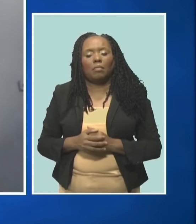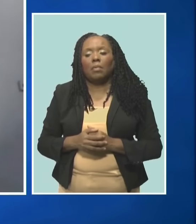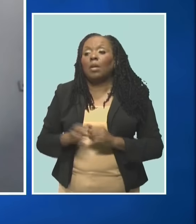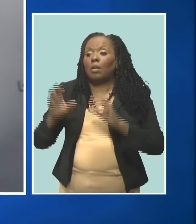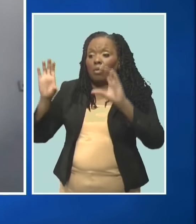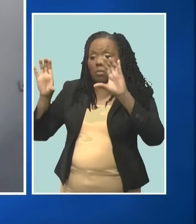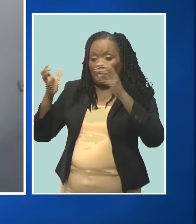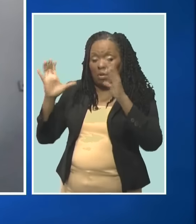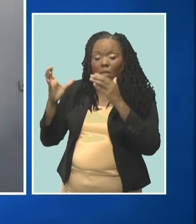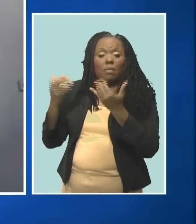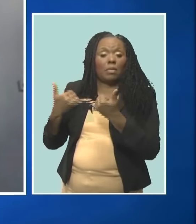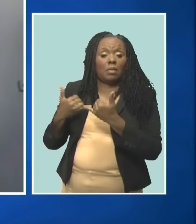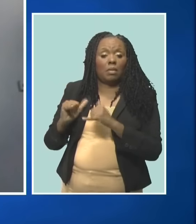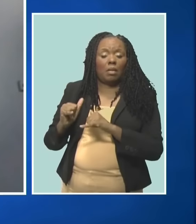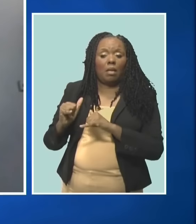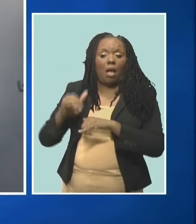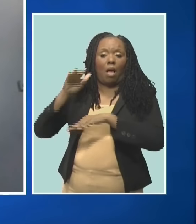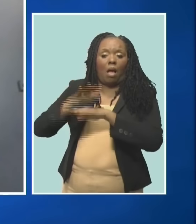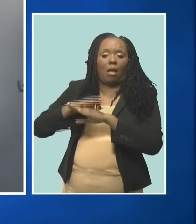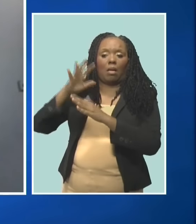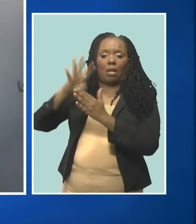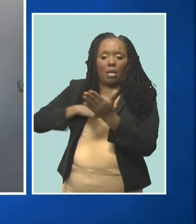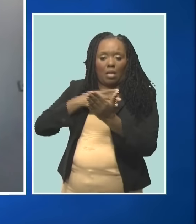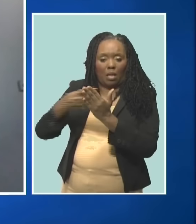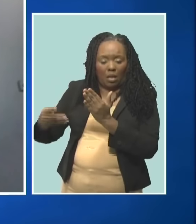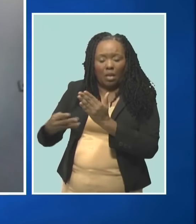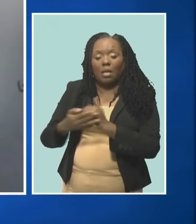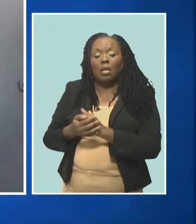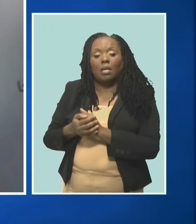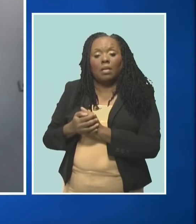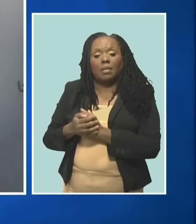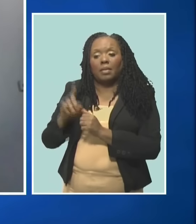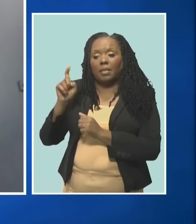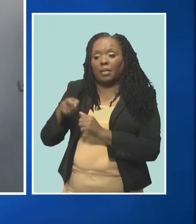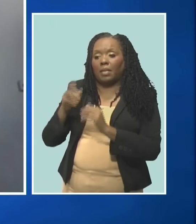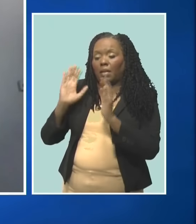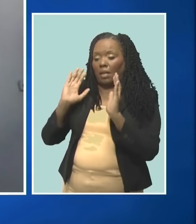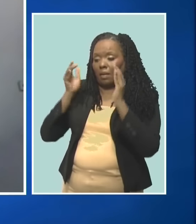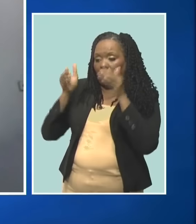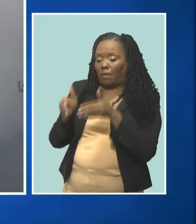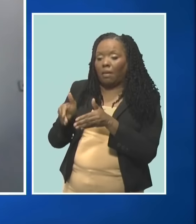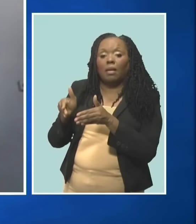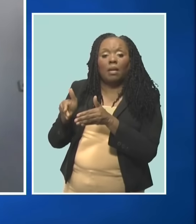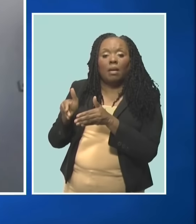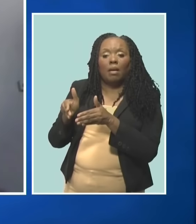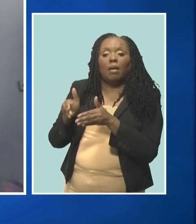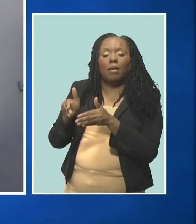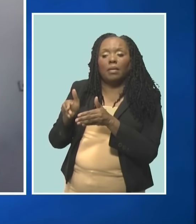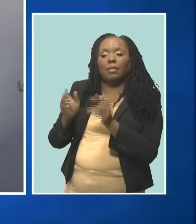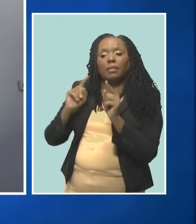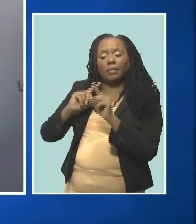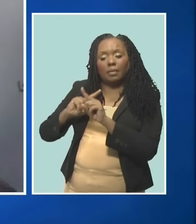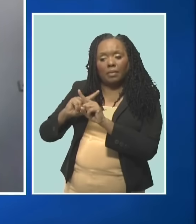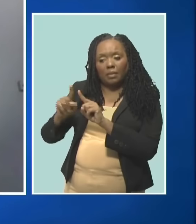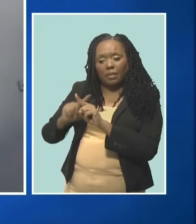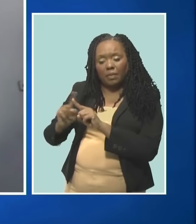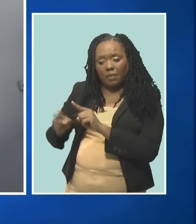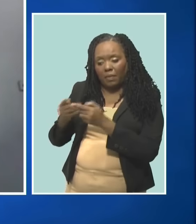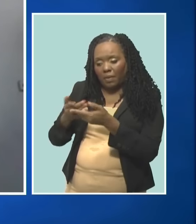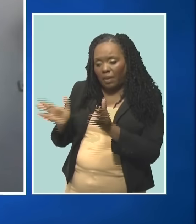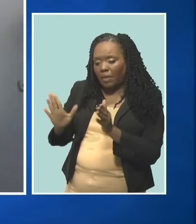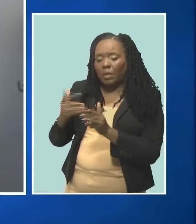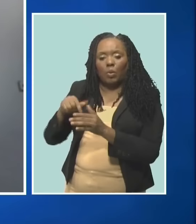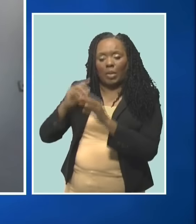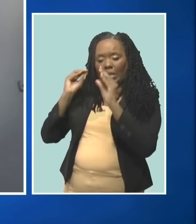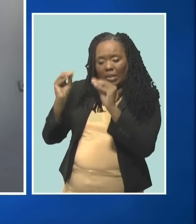we recognize that. I think what we have to focus on is engendering, those kinds of conversations, the education about the